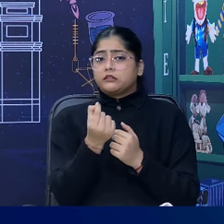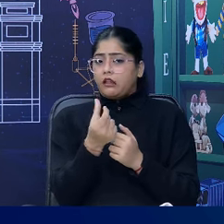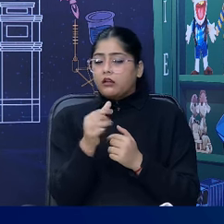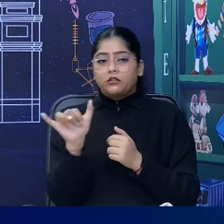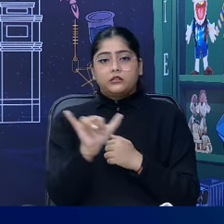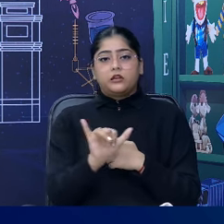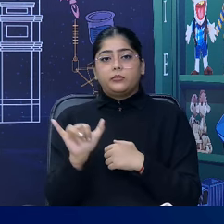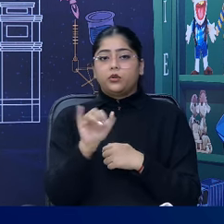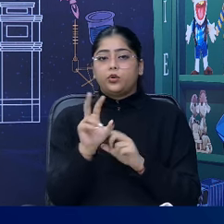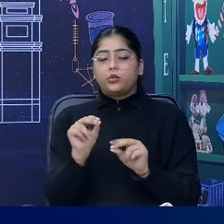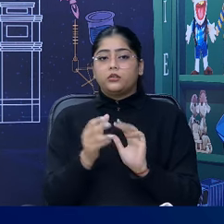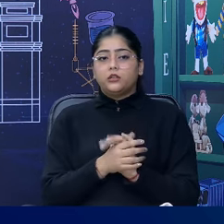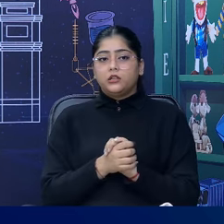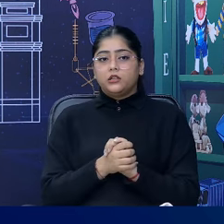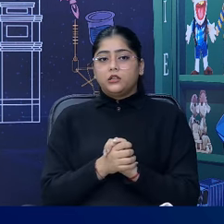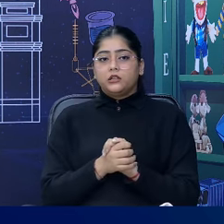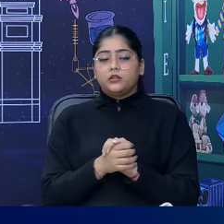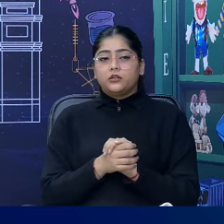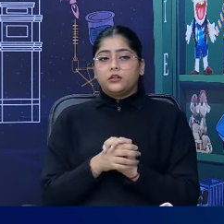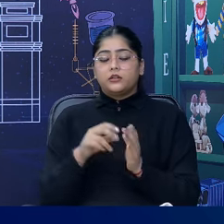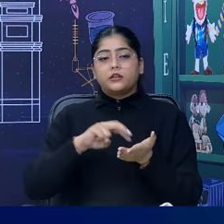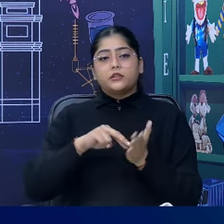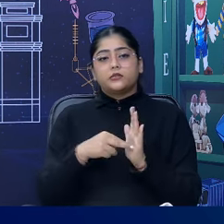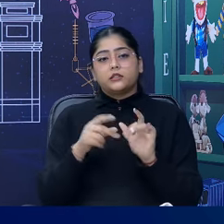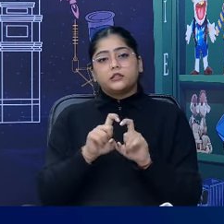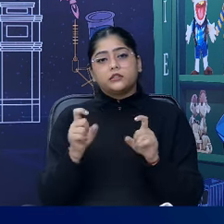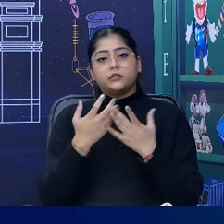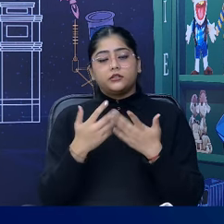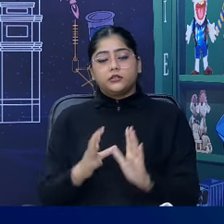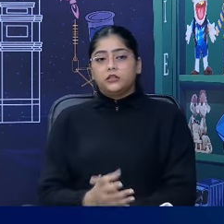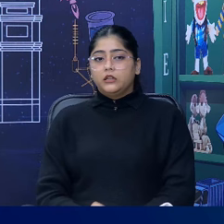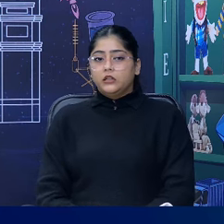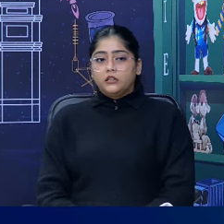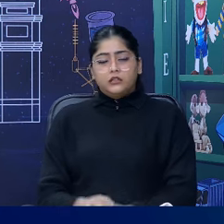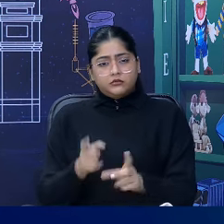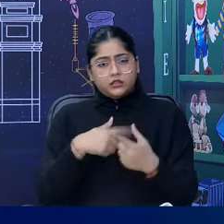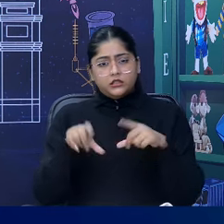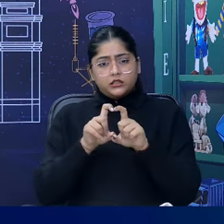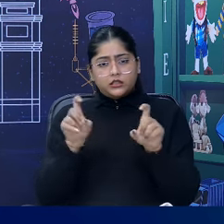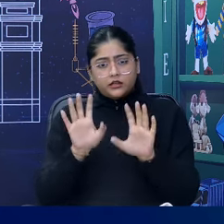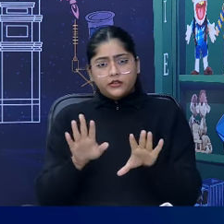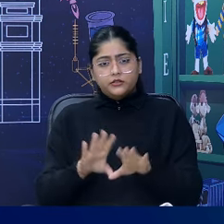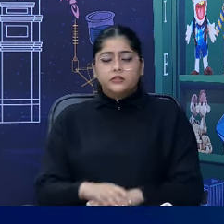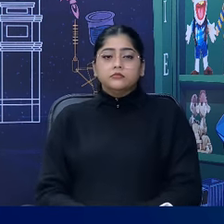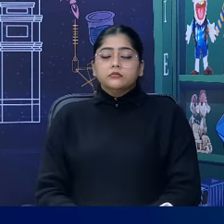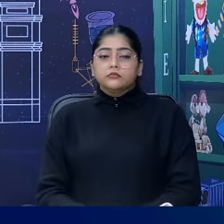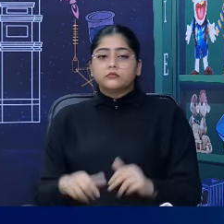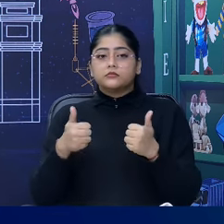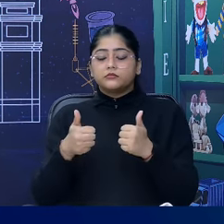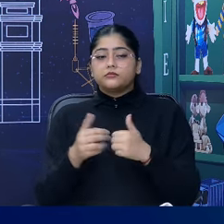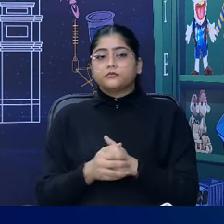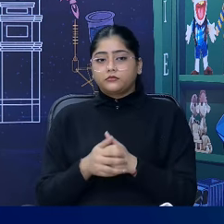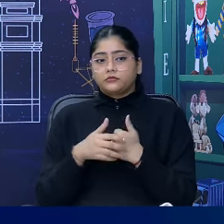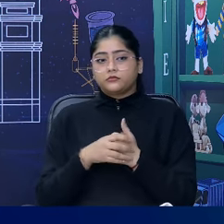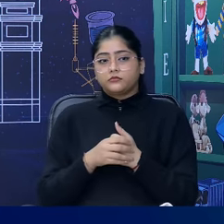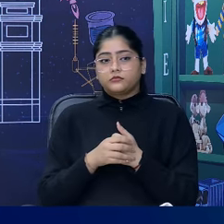is common. Such sets are known as disjoint sets. Is it clear? Yes, ma'am. Okay, that's good.